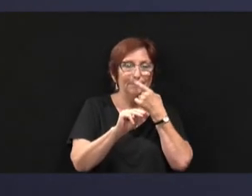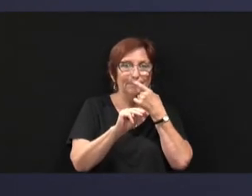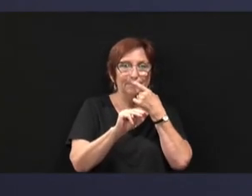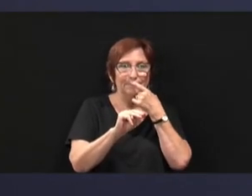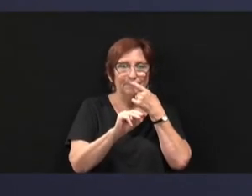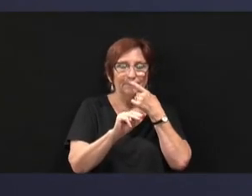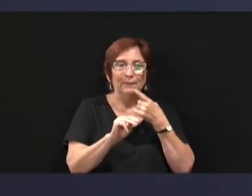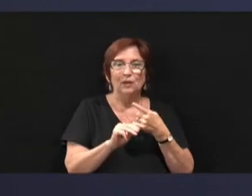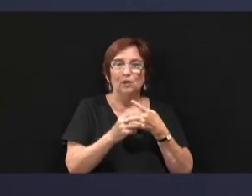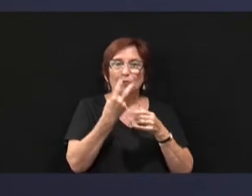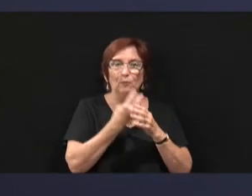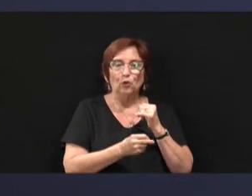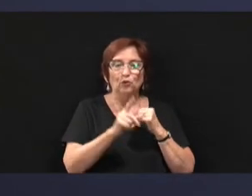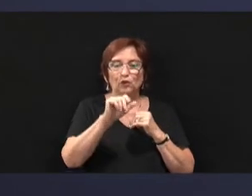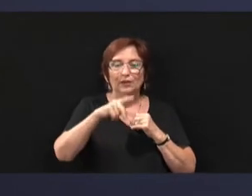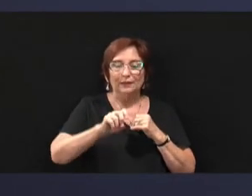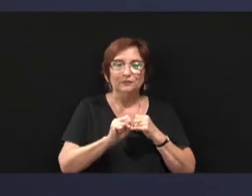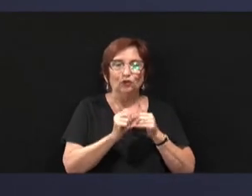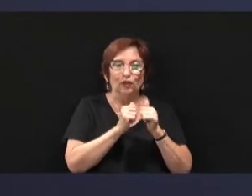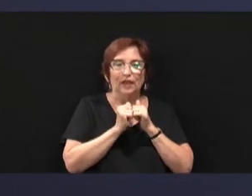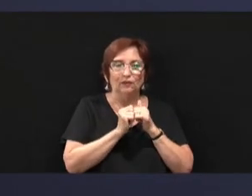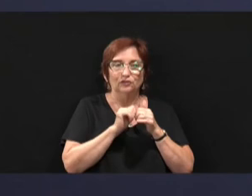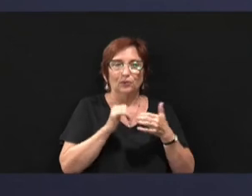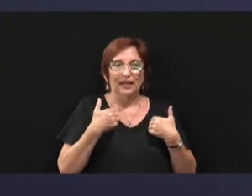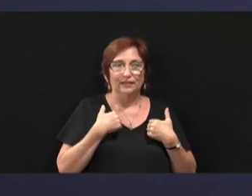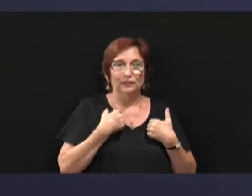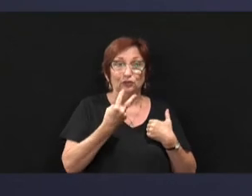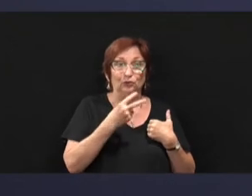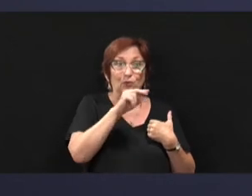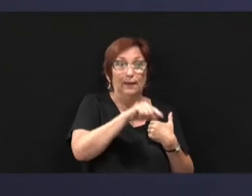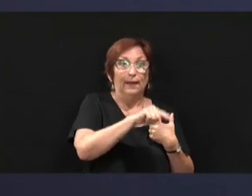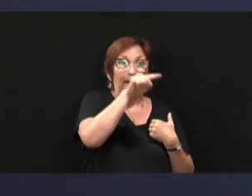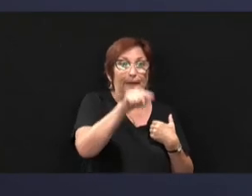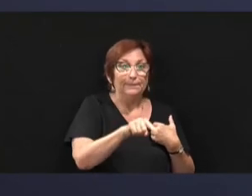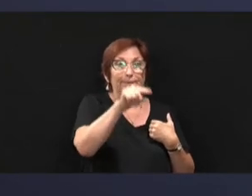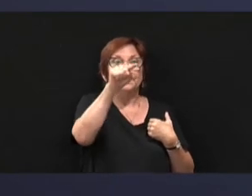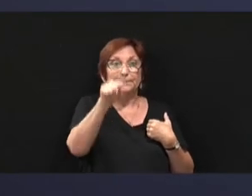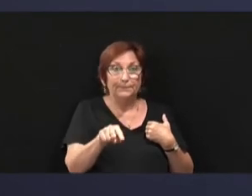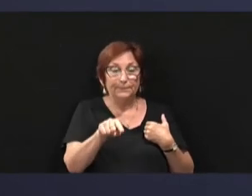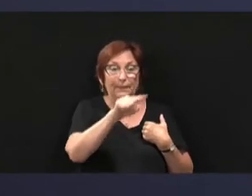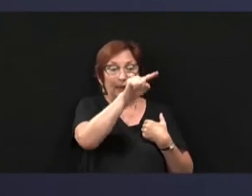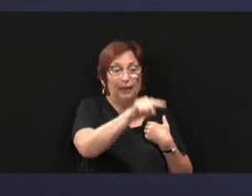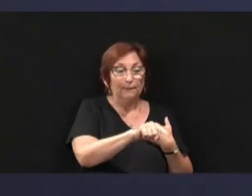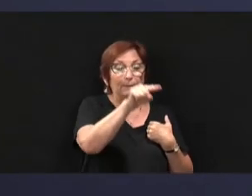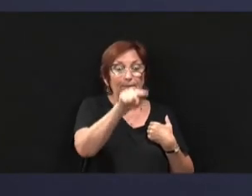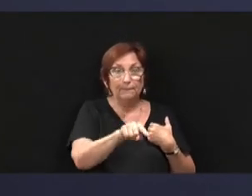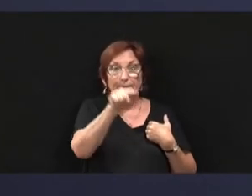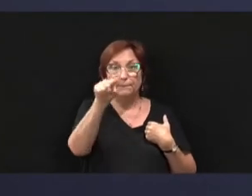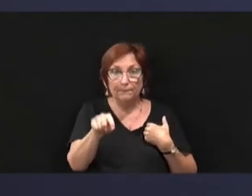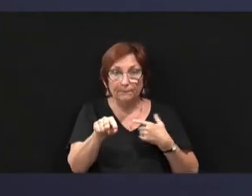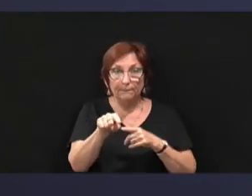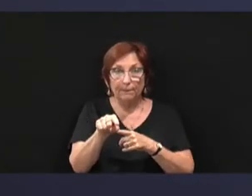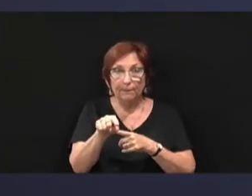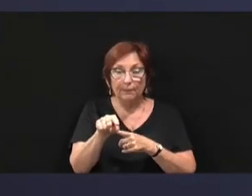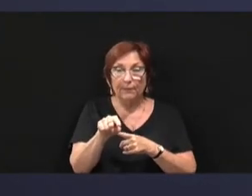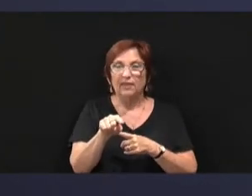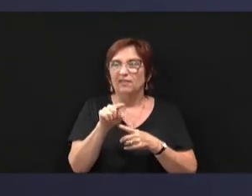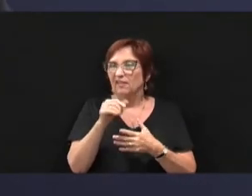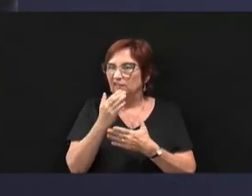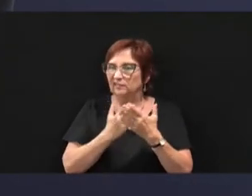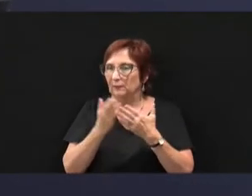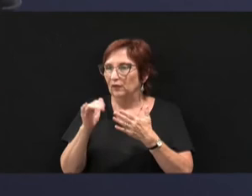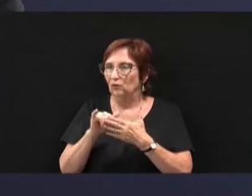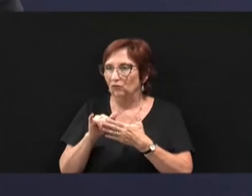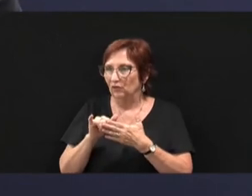humps. So that's an example, a little something that you give a kid to help them remember something